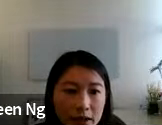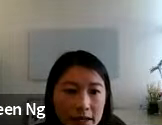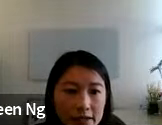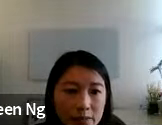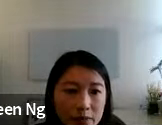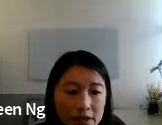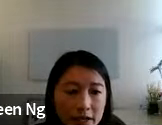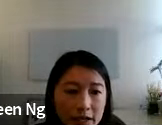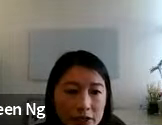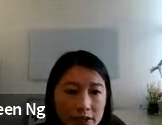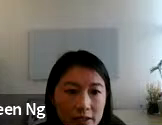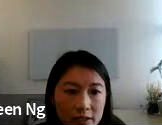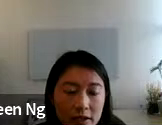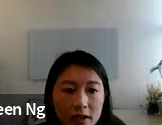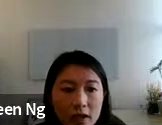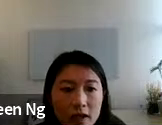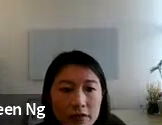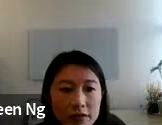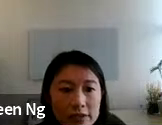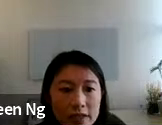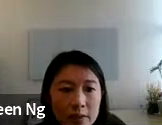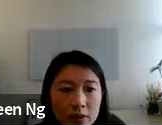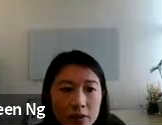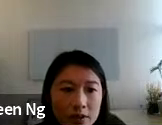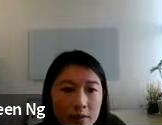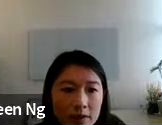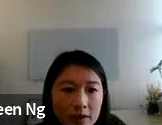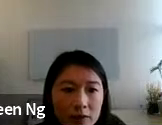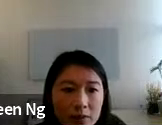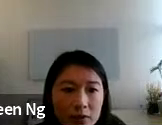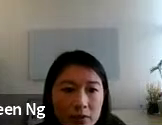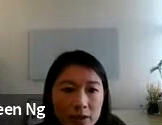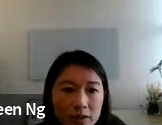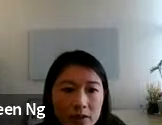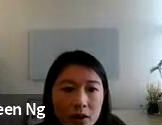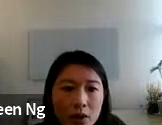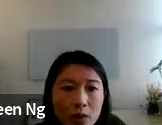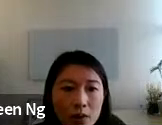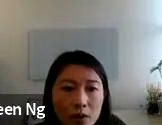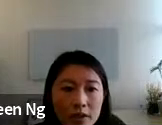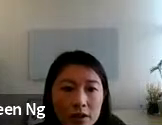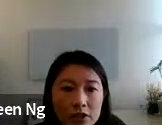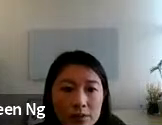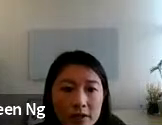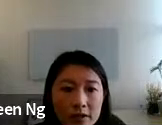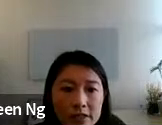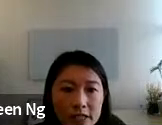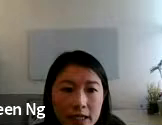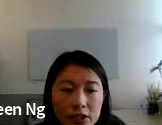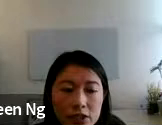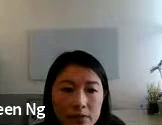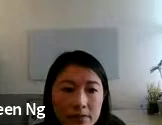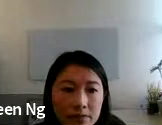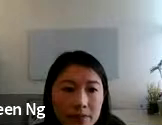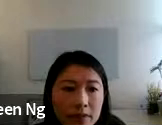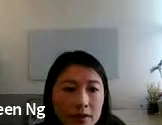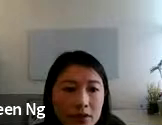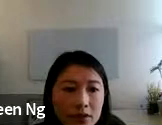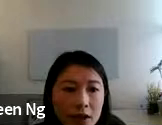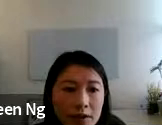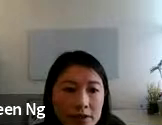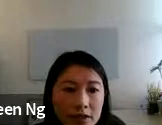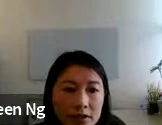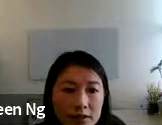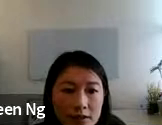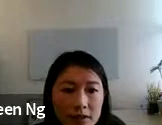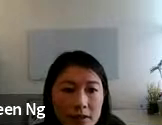their compliance prior to entry. For example, it could be verbal, written, or acknowledgement of signage. The